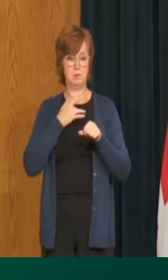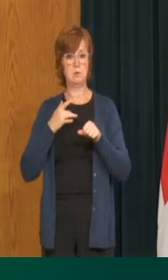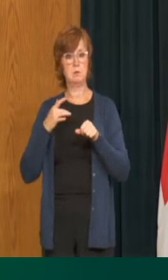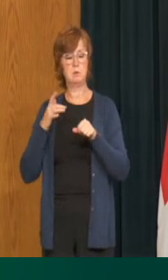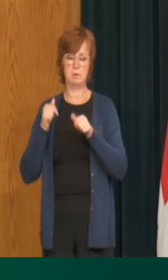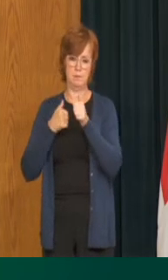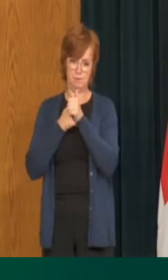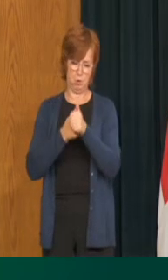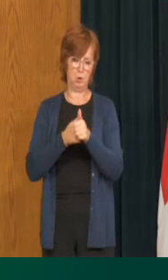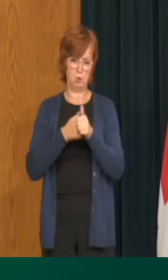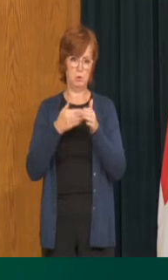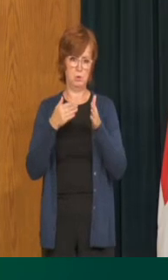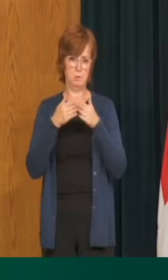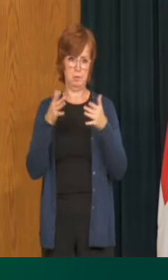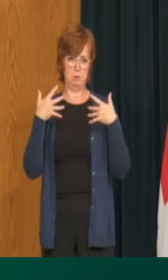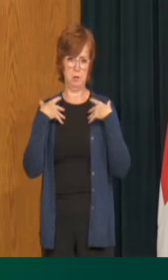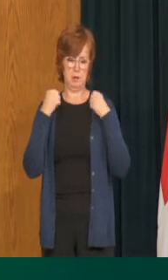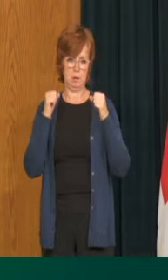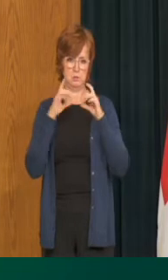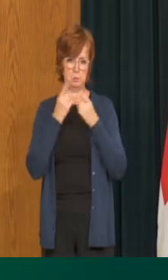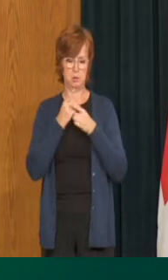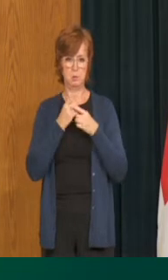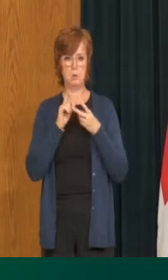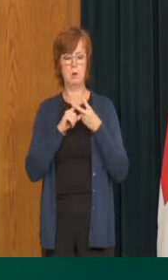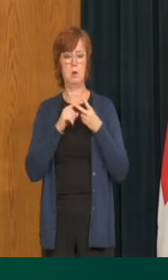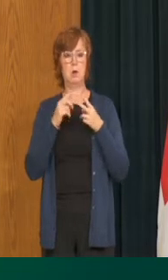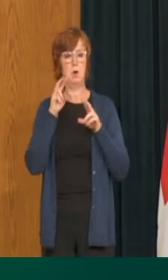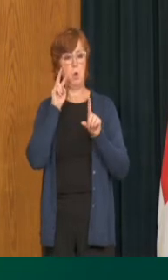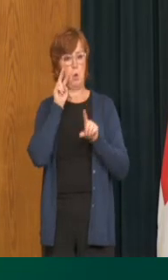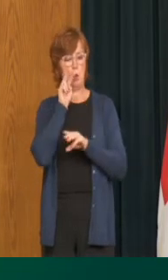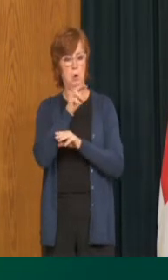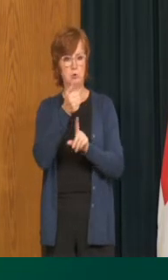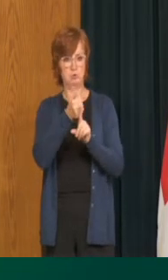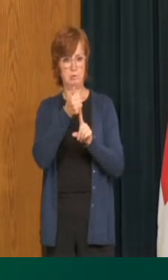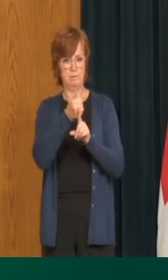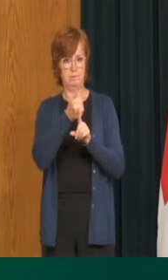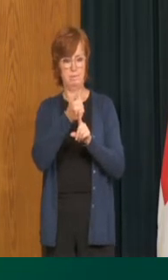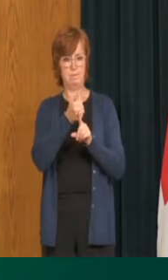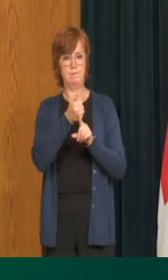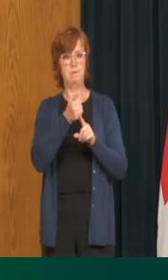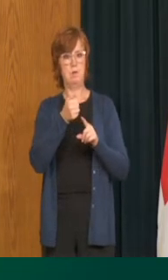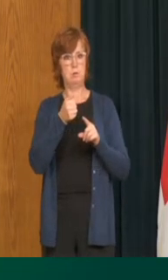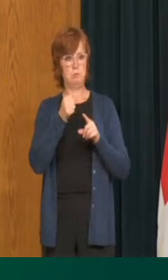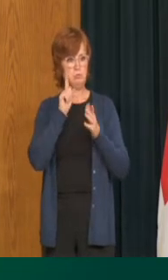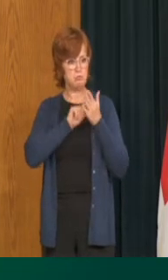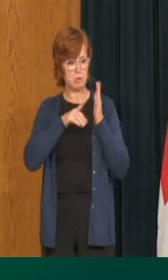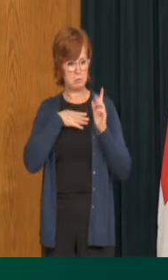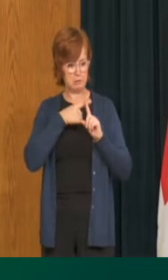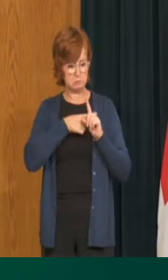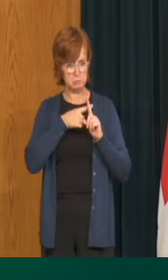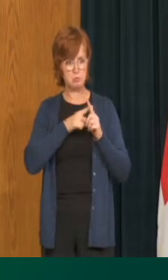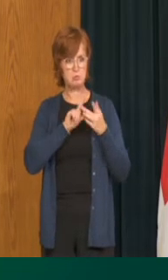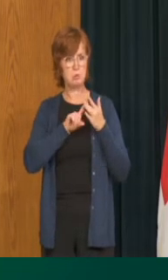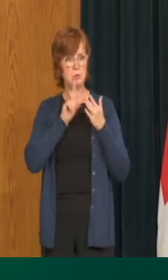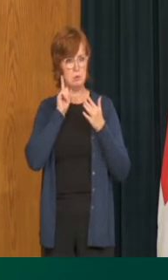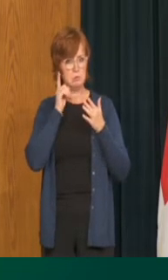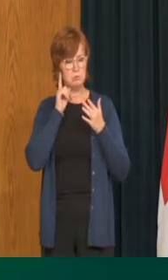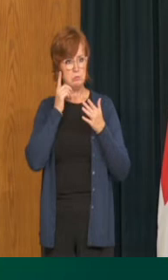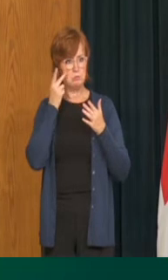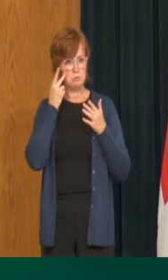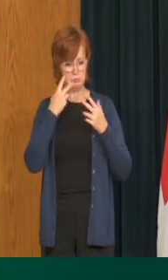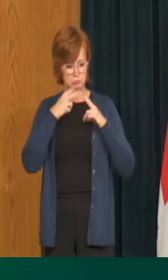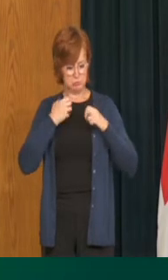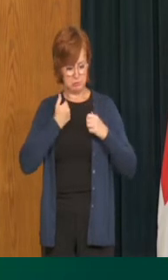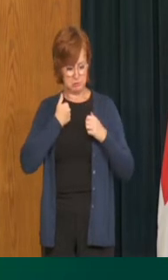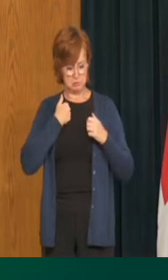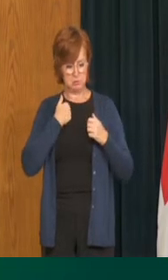health recommendations, but self-monitor when you return, and don't hesitate. If you feel that you want or